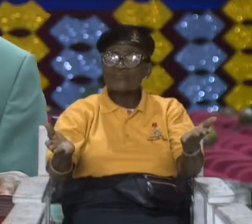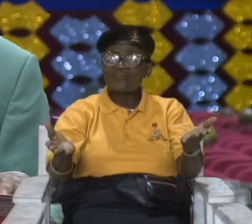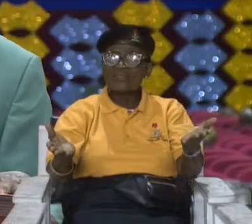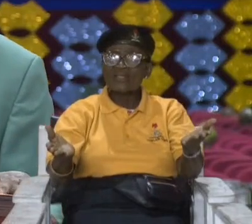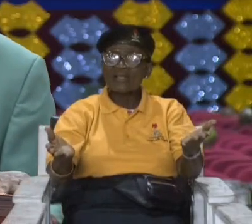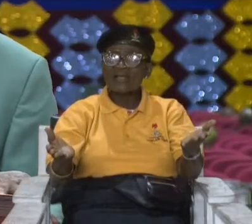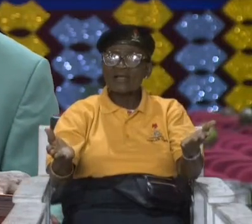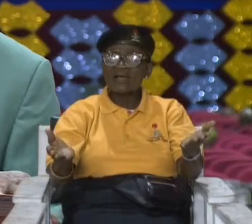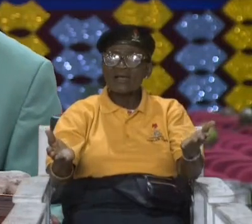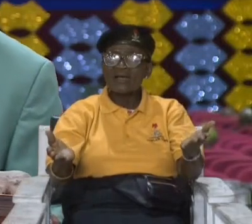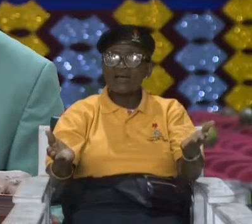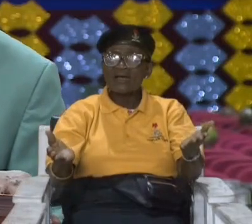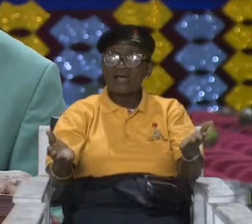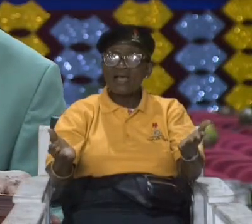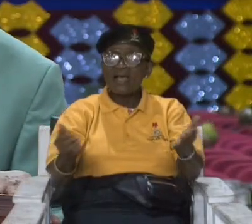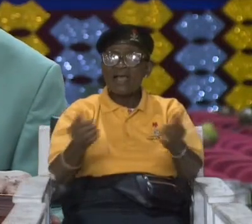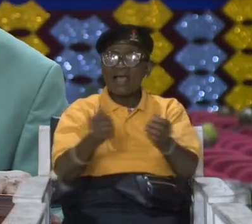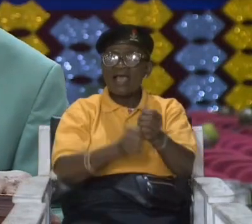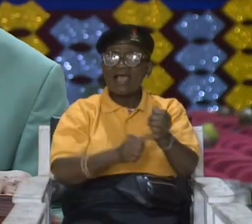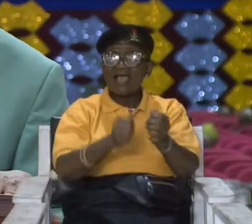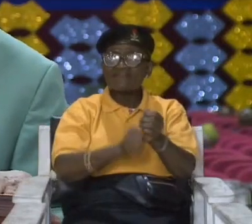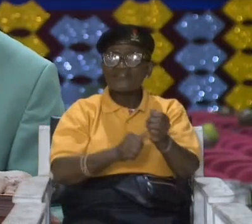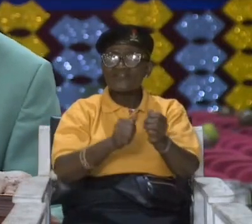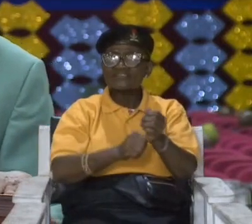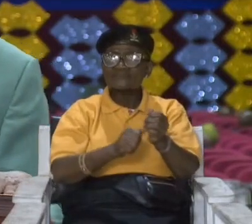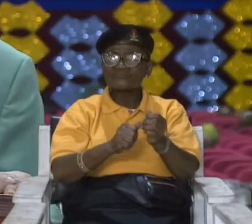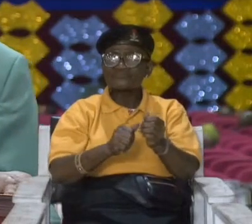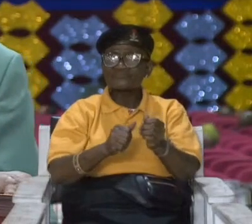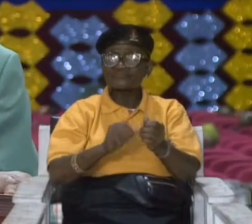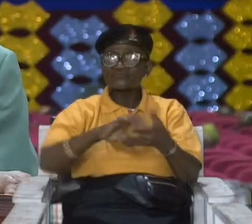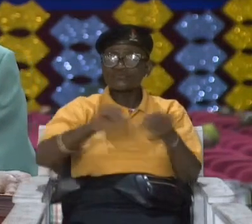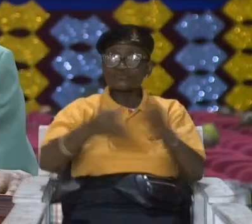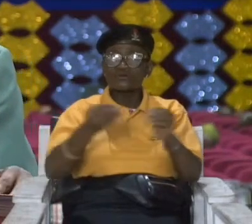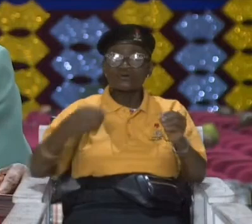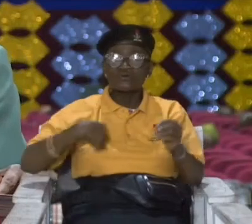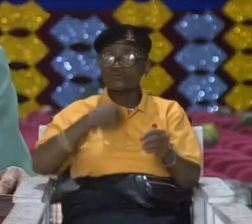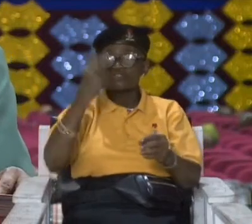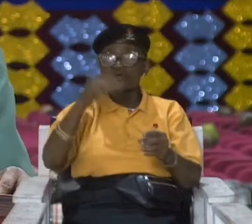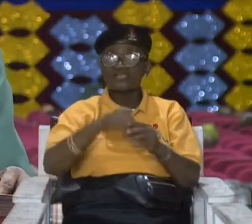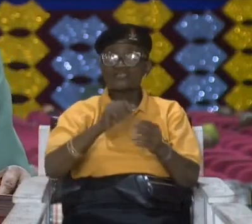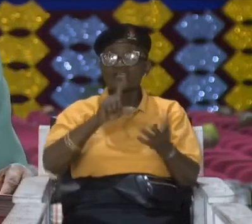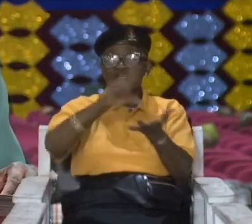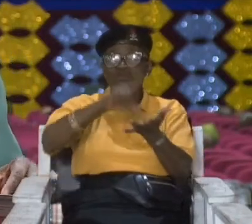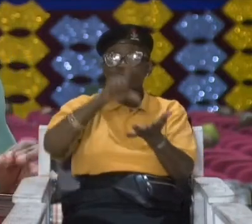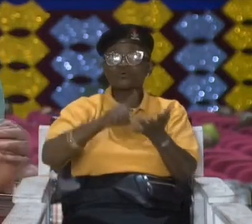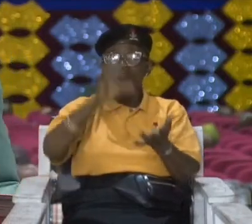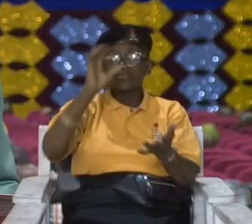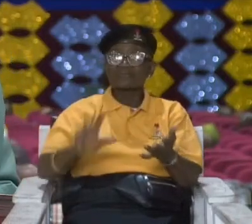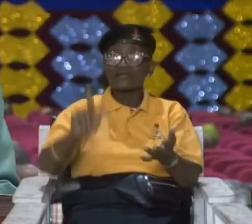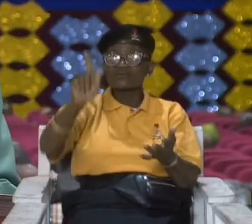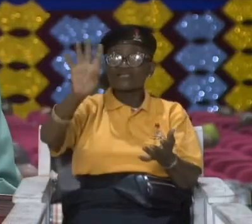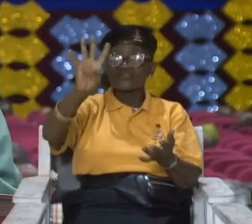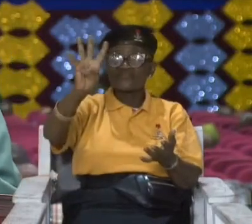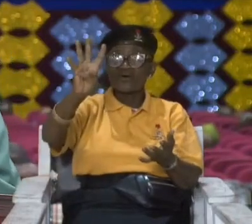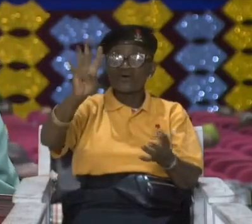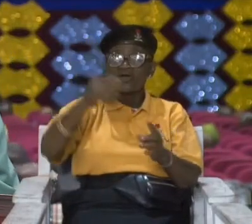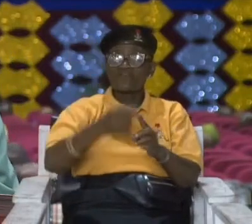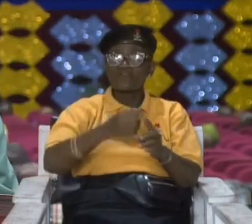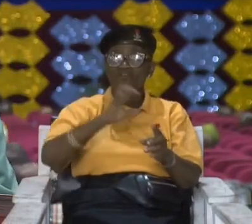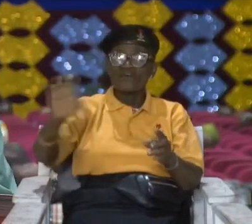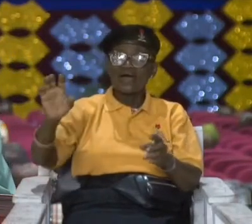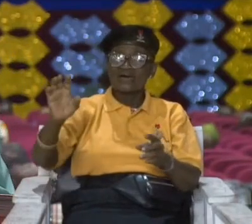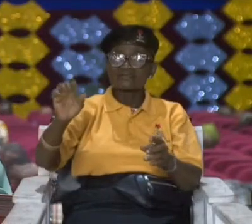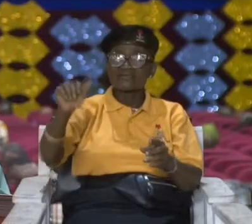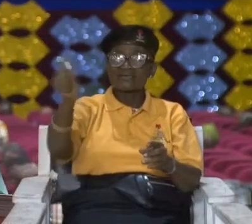That brings us to the story in Luke chapter 24, from verse 13 to